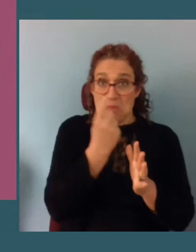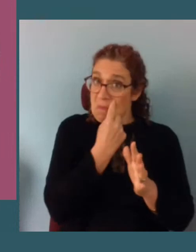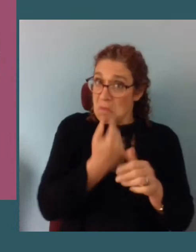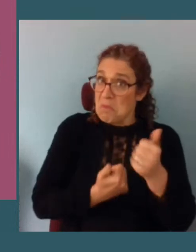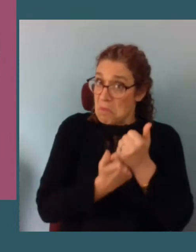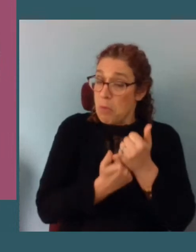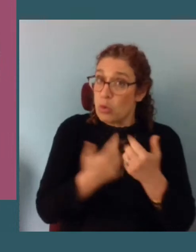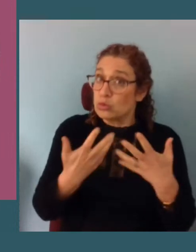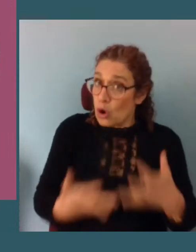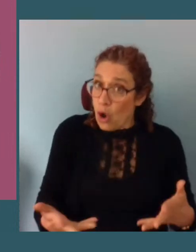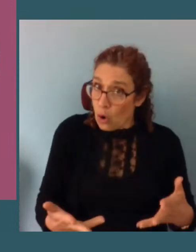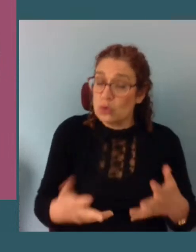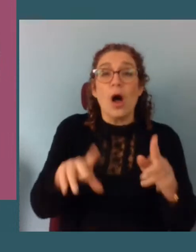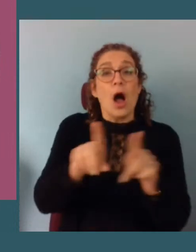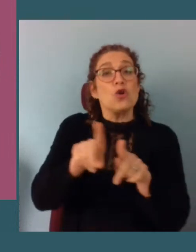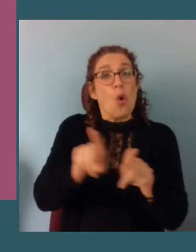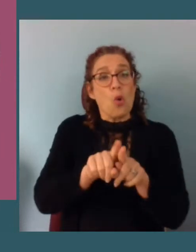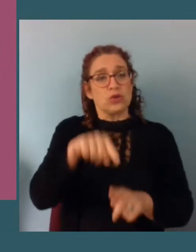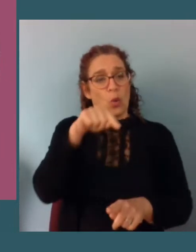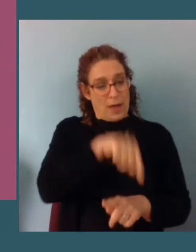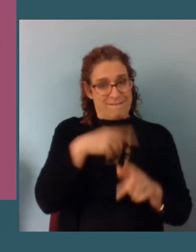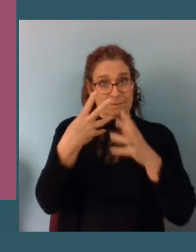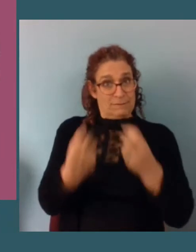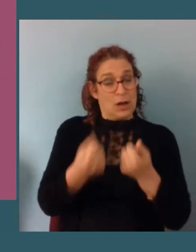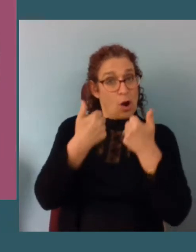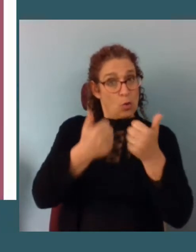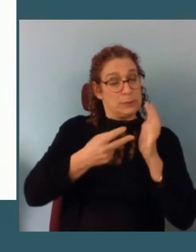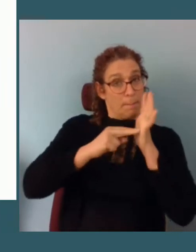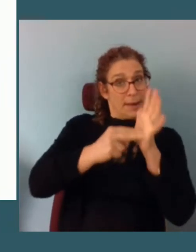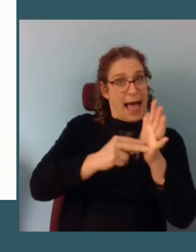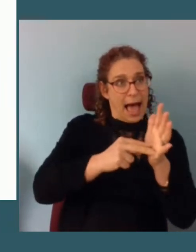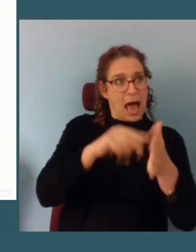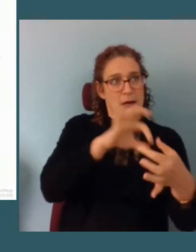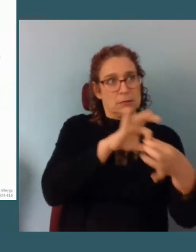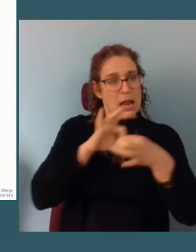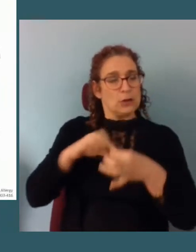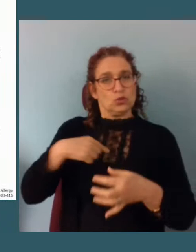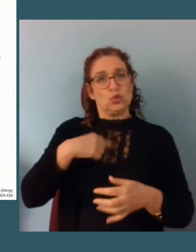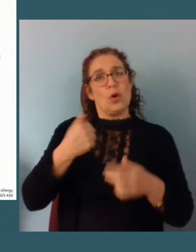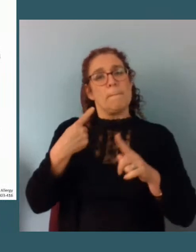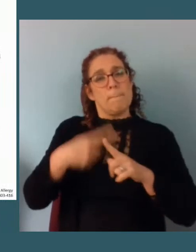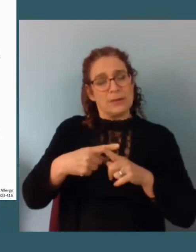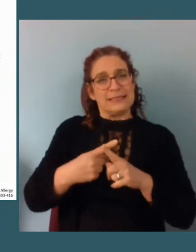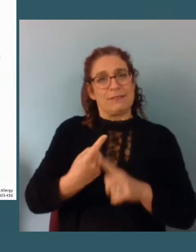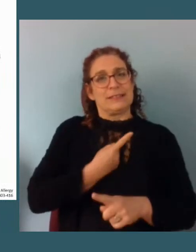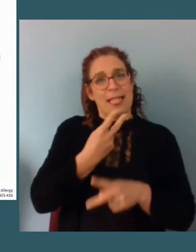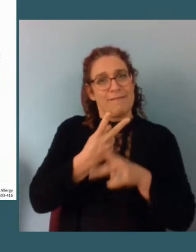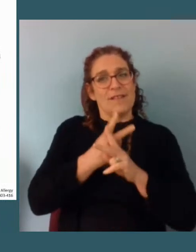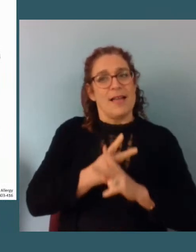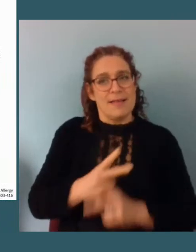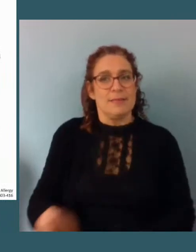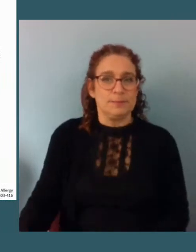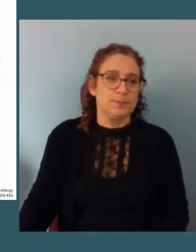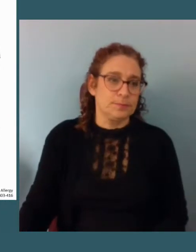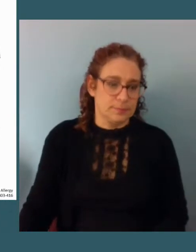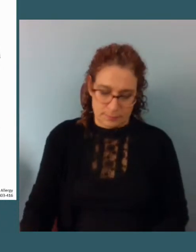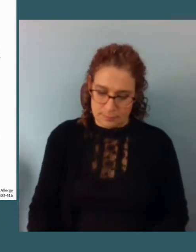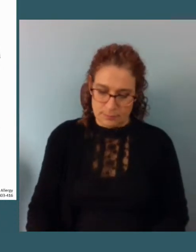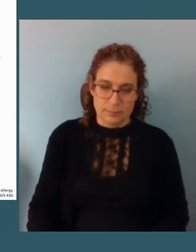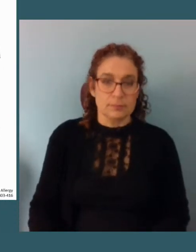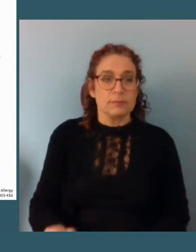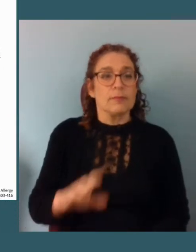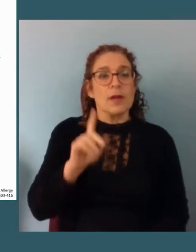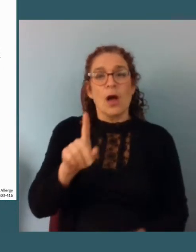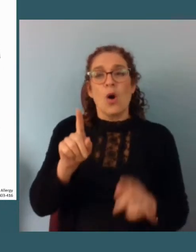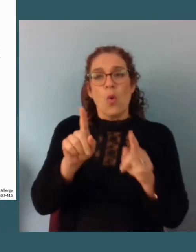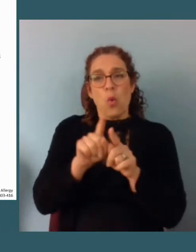regarding adherence to positive self-care behaviours. And finally, really think about how